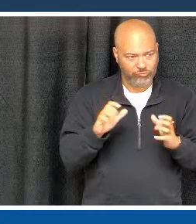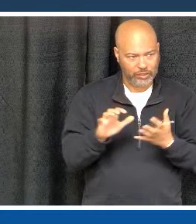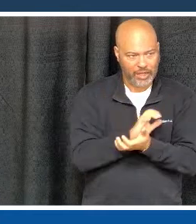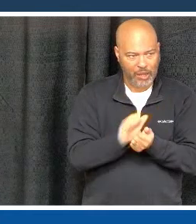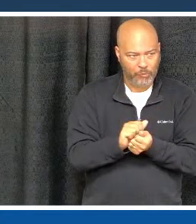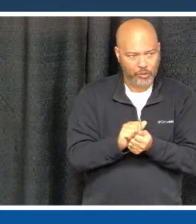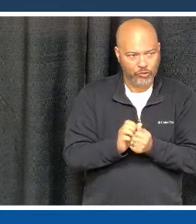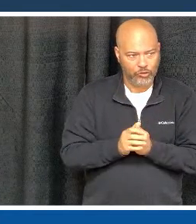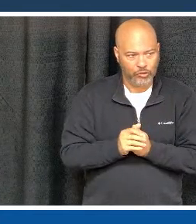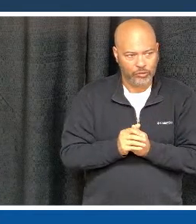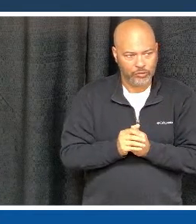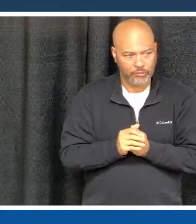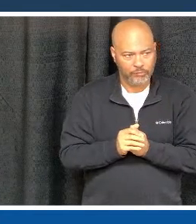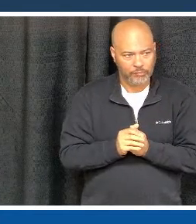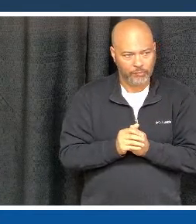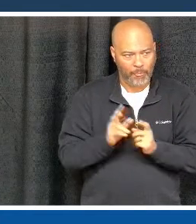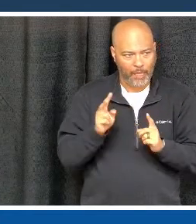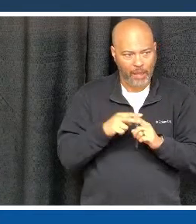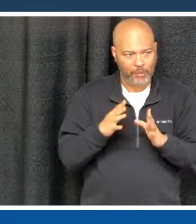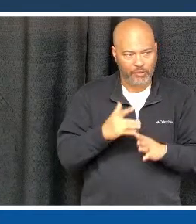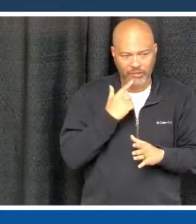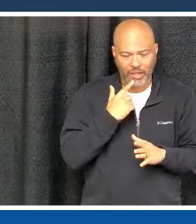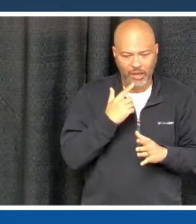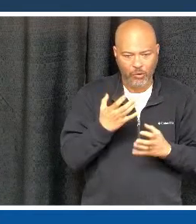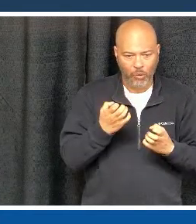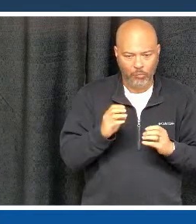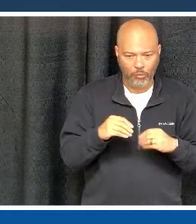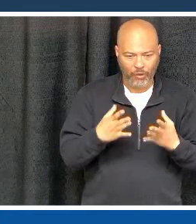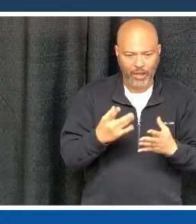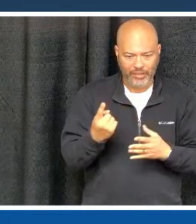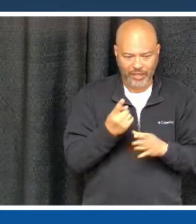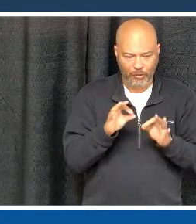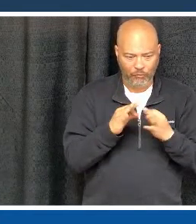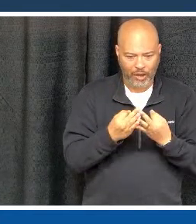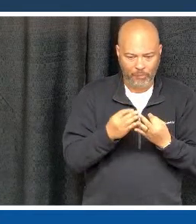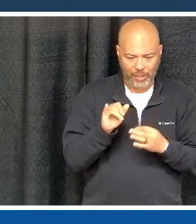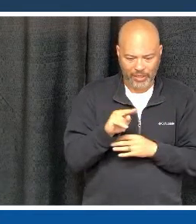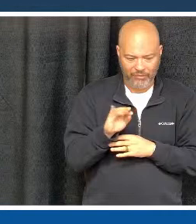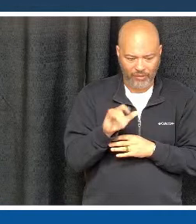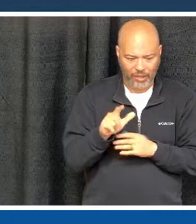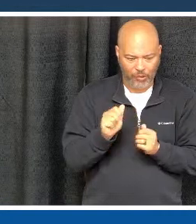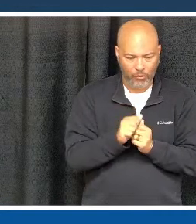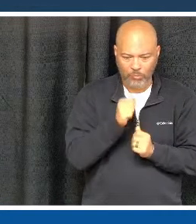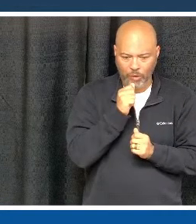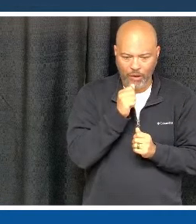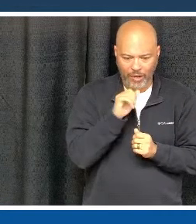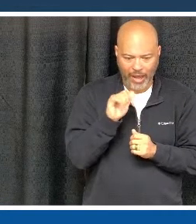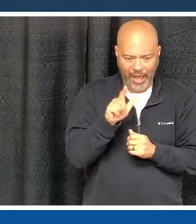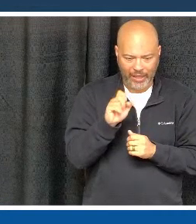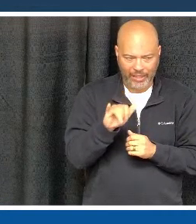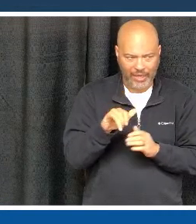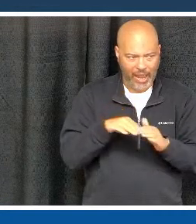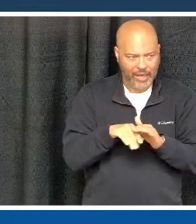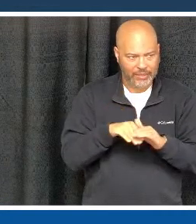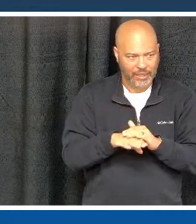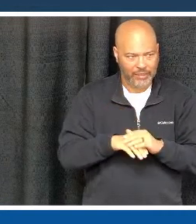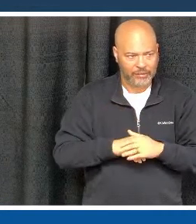damage. And the applicant's statement is to provide single-family infill with private alley access.